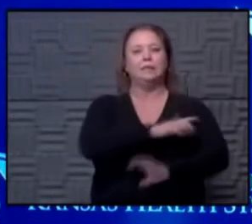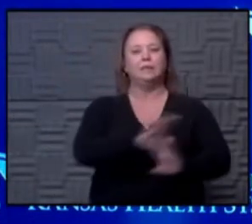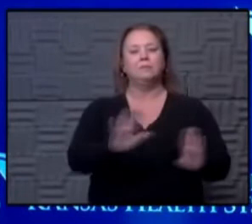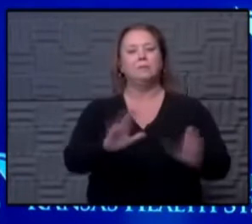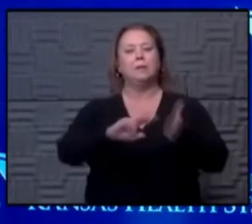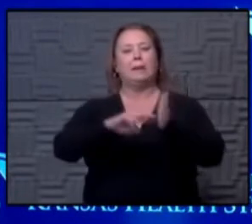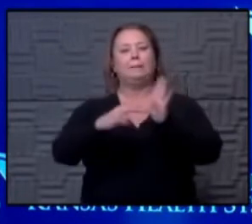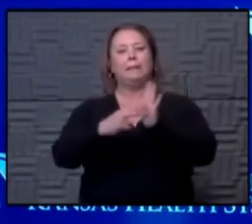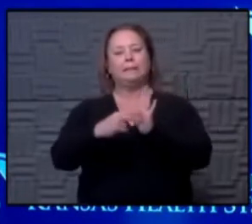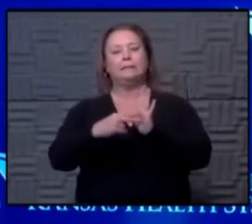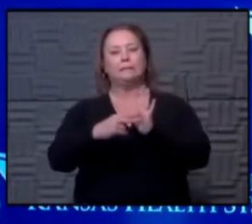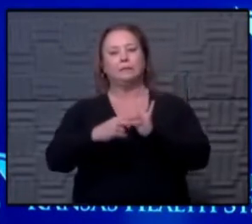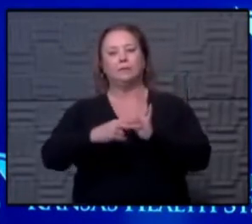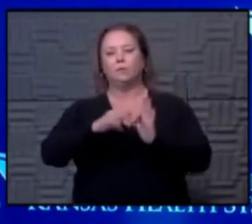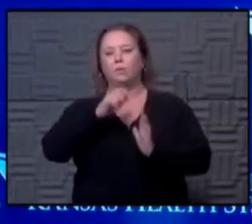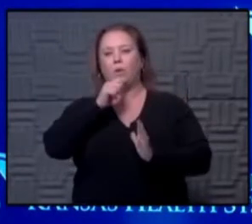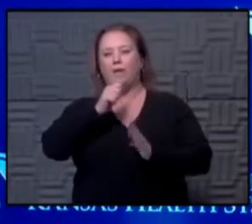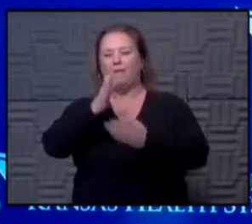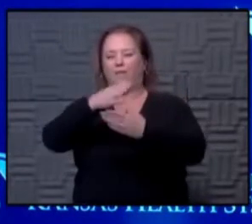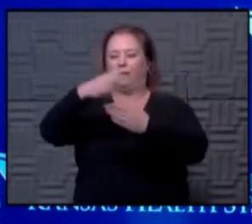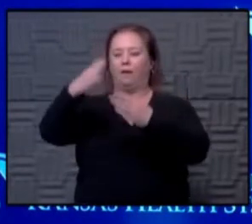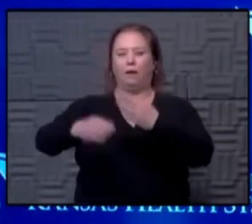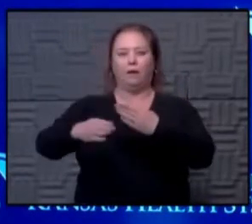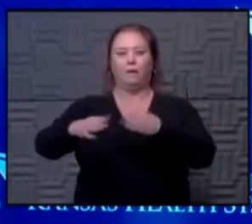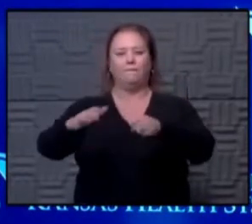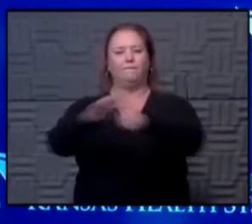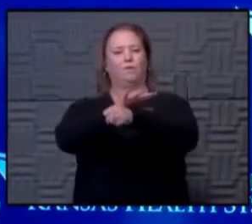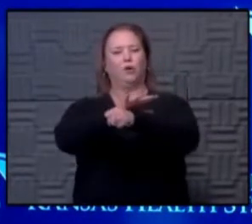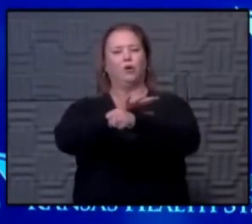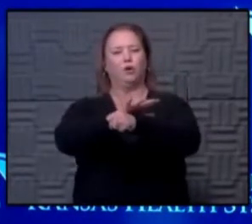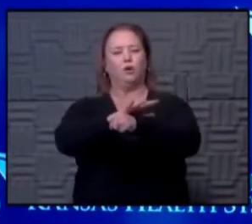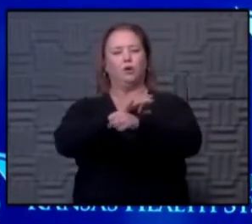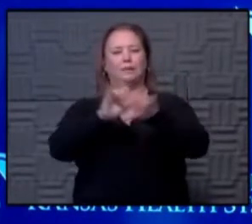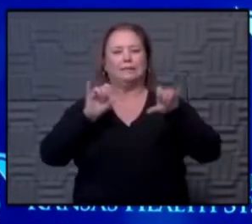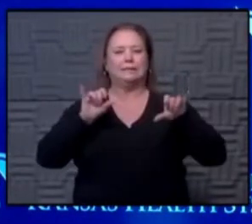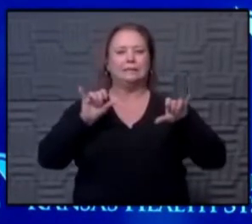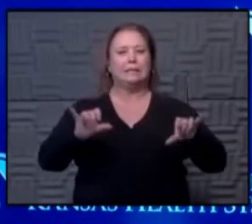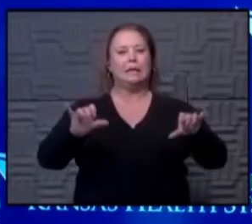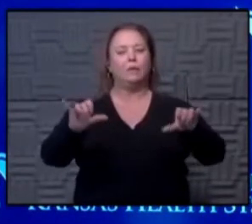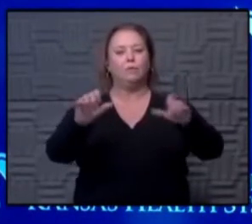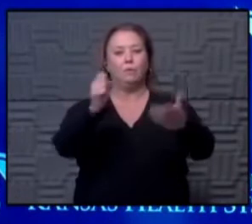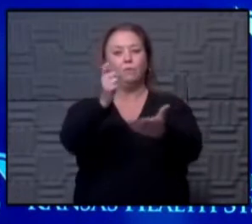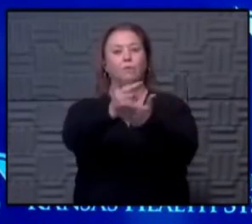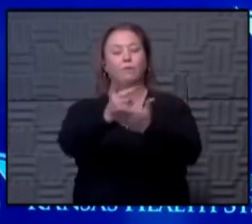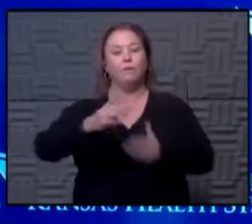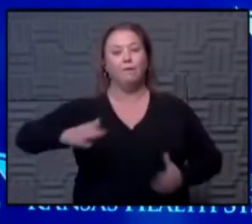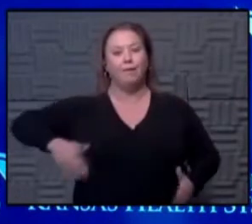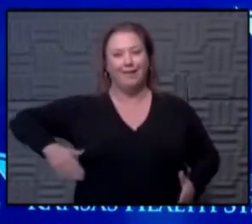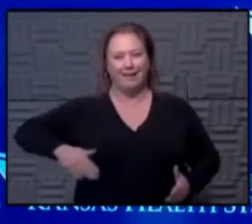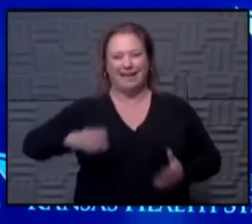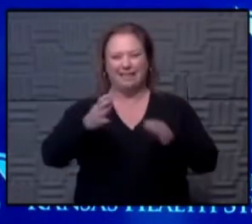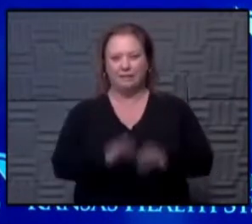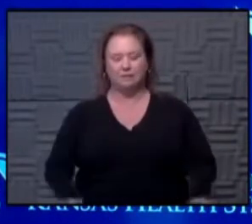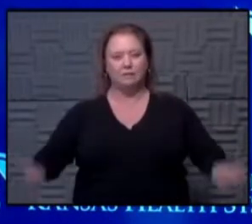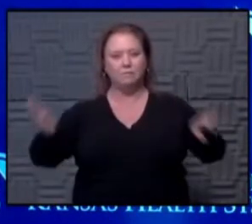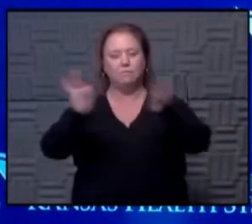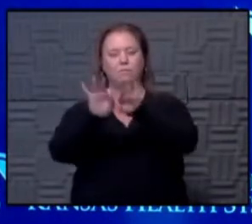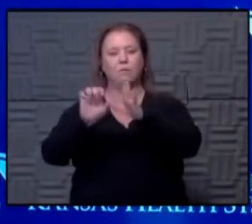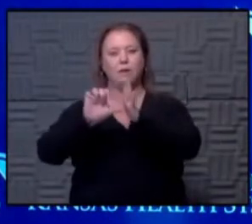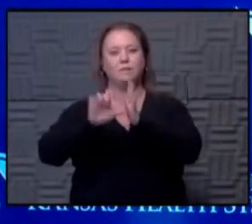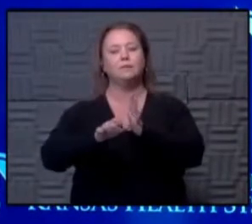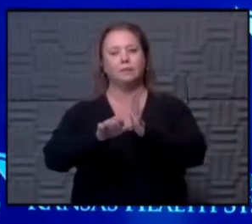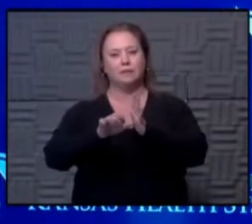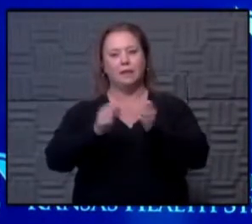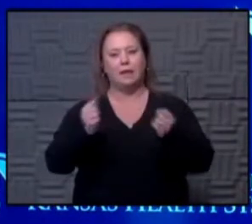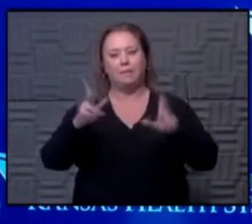simply based on the fact that we don't have the full standard approval. And I think that's an important conversation as we get